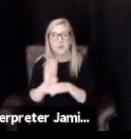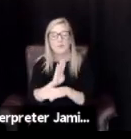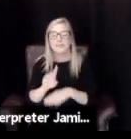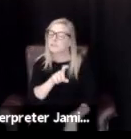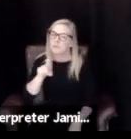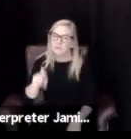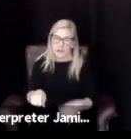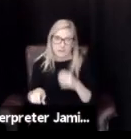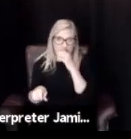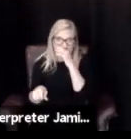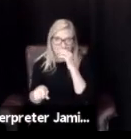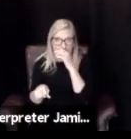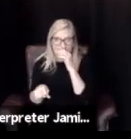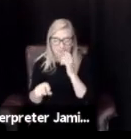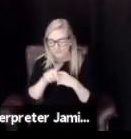have to